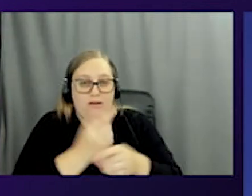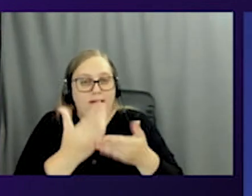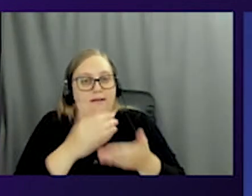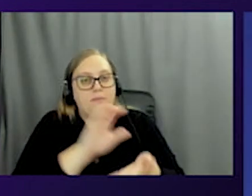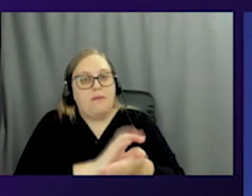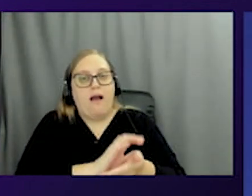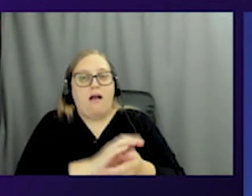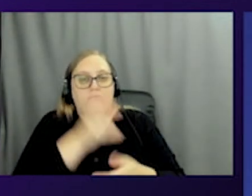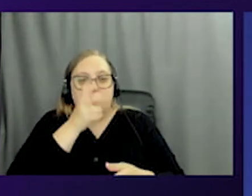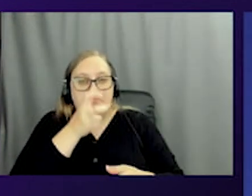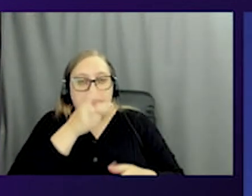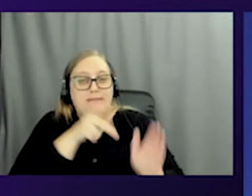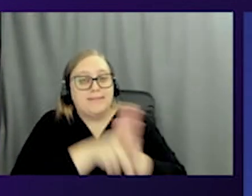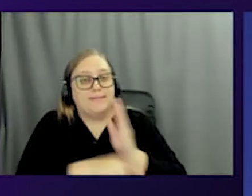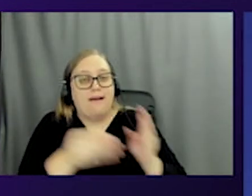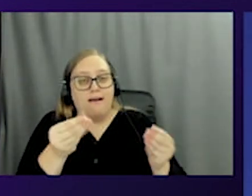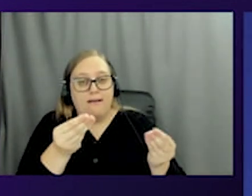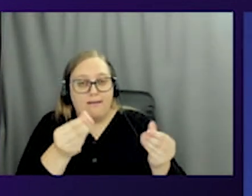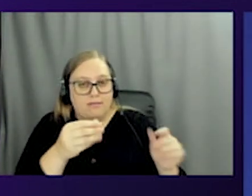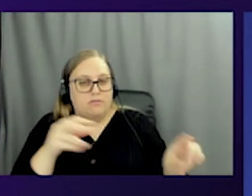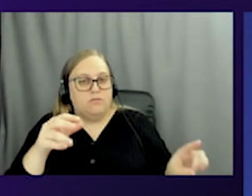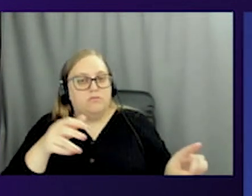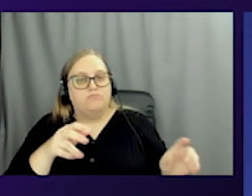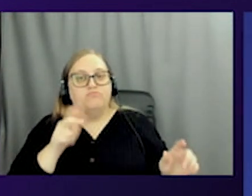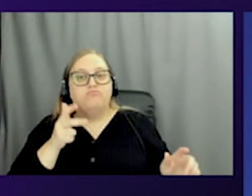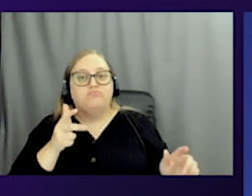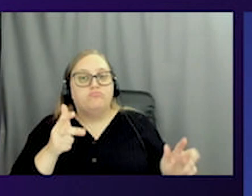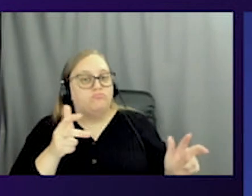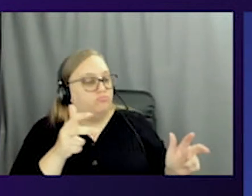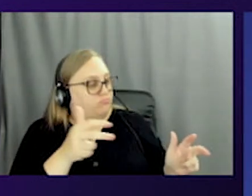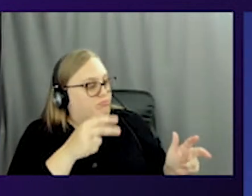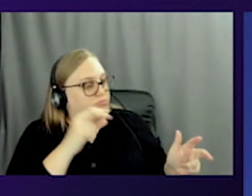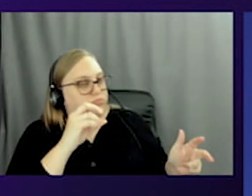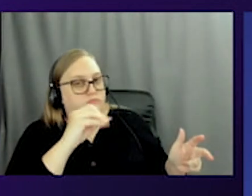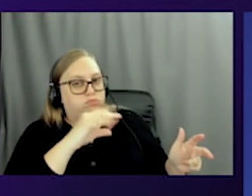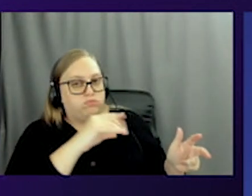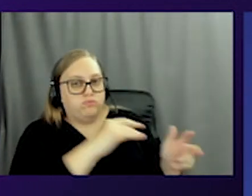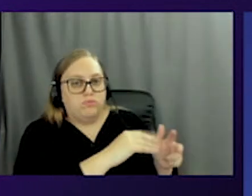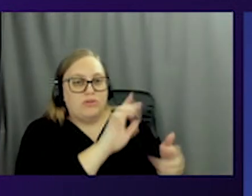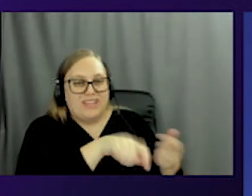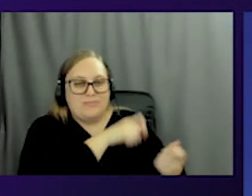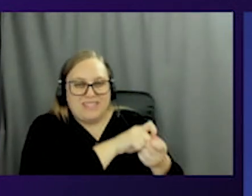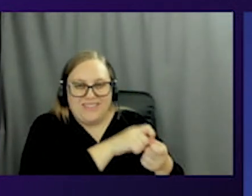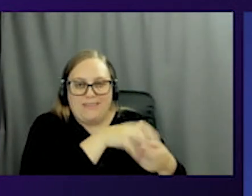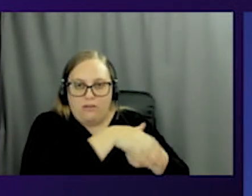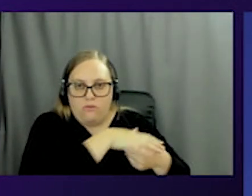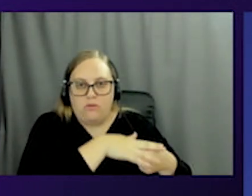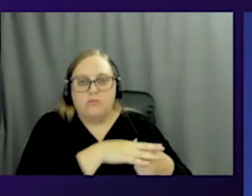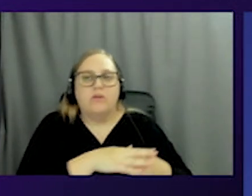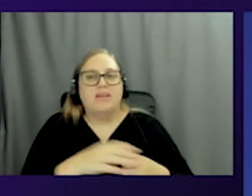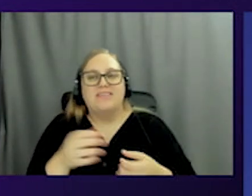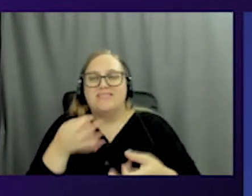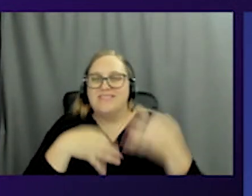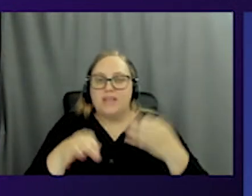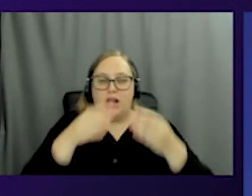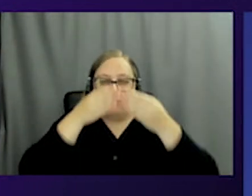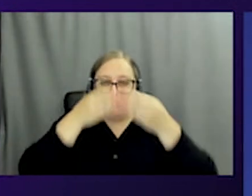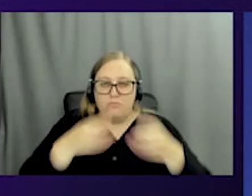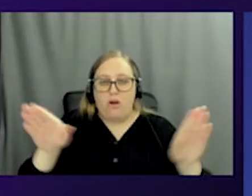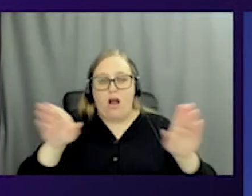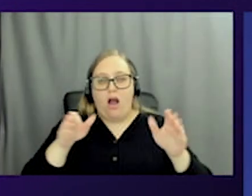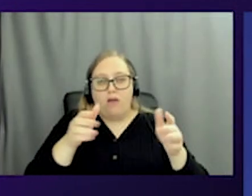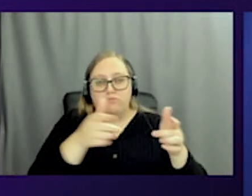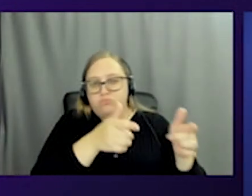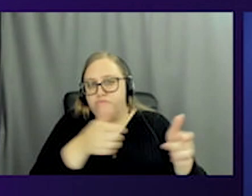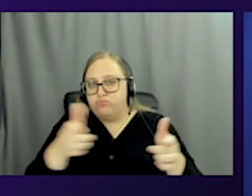particular plant. And that really is better for our environment than this broad, pervasive spraying that has happened in the past. It's more efficient as